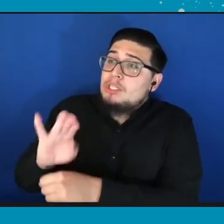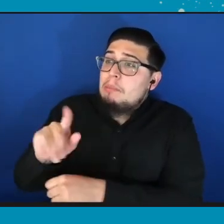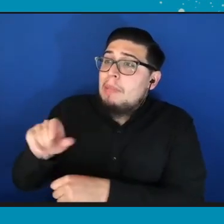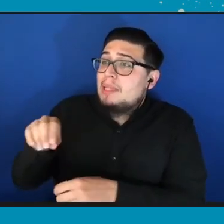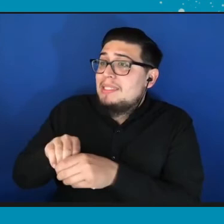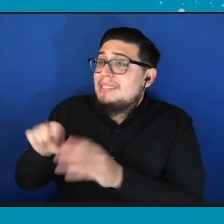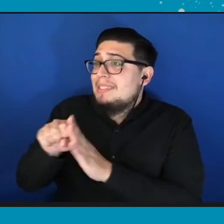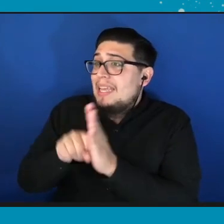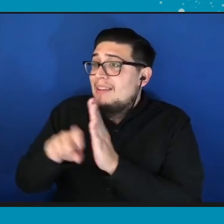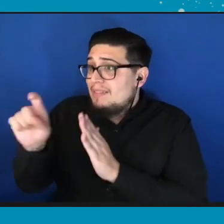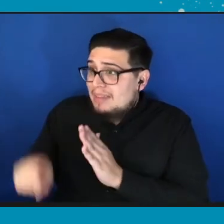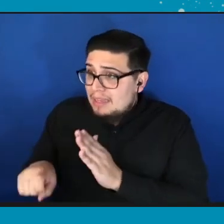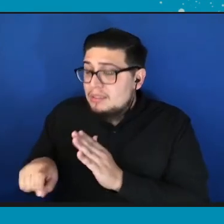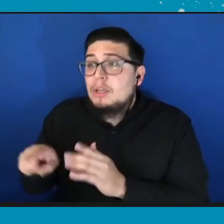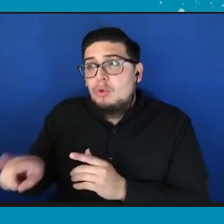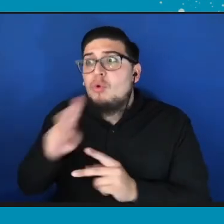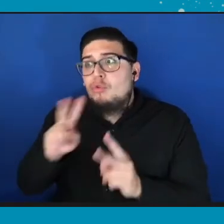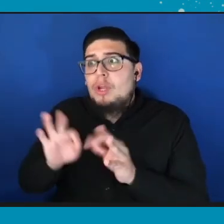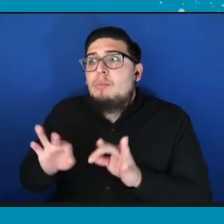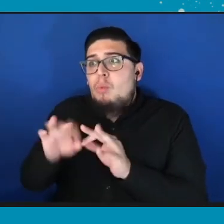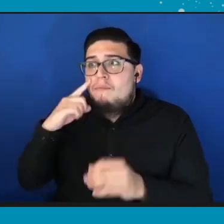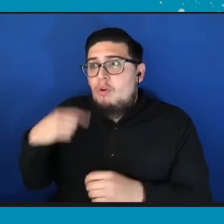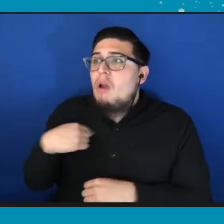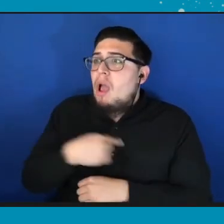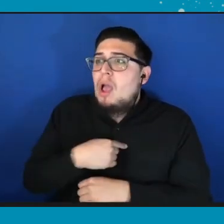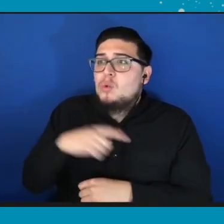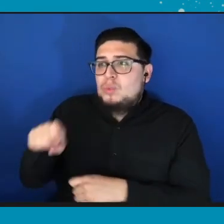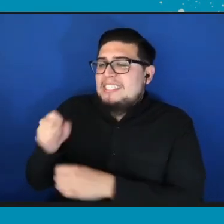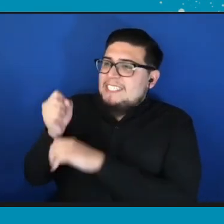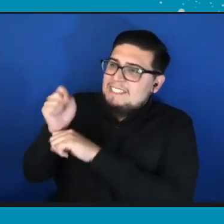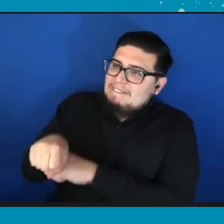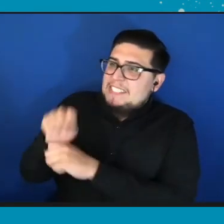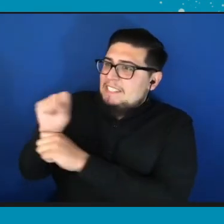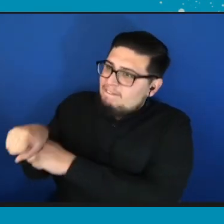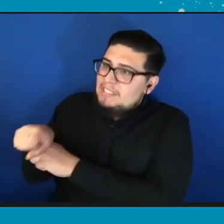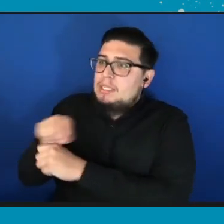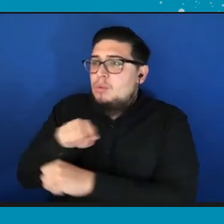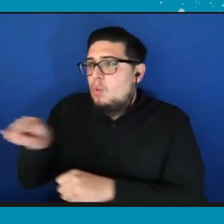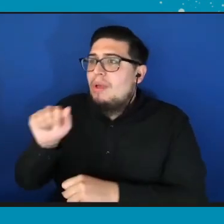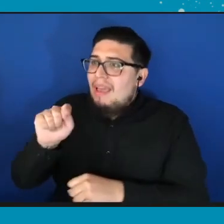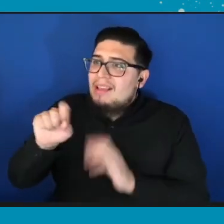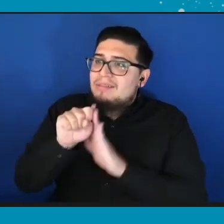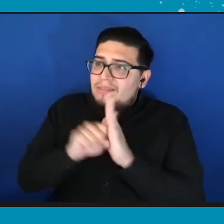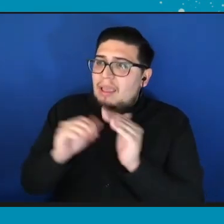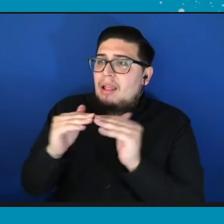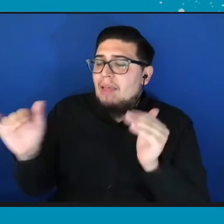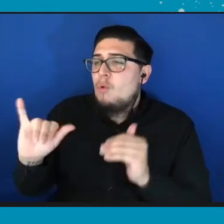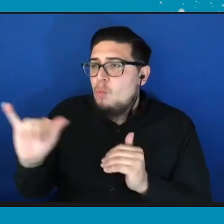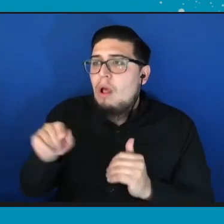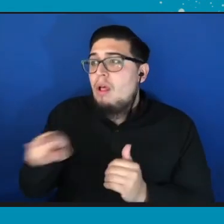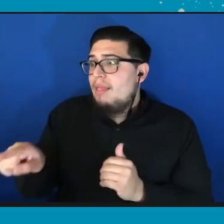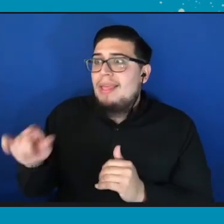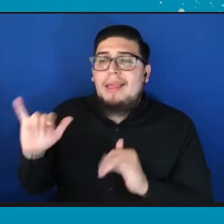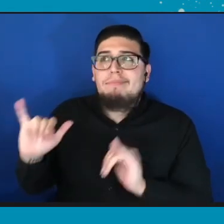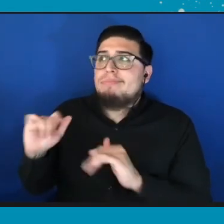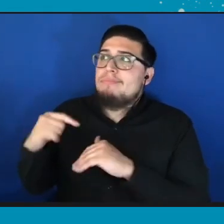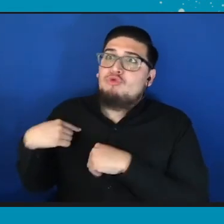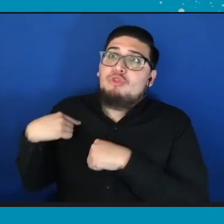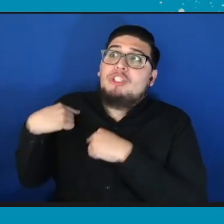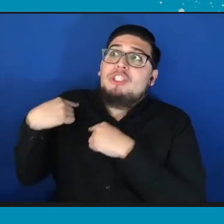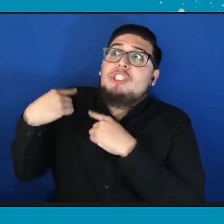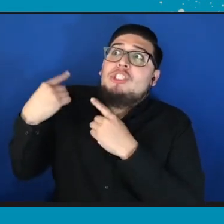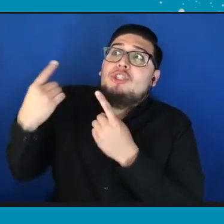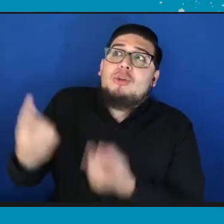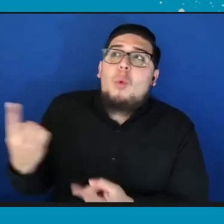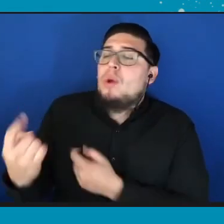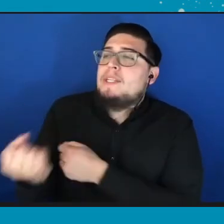because those are consequential for us, right? We need to defeat these things on the state level as well, where they have traditionally defeated us. And if we